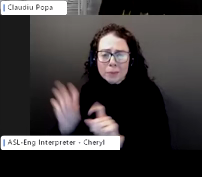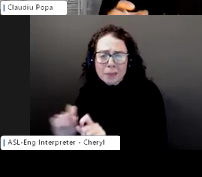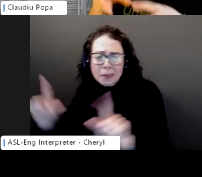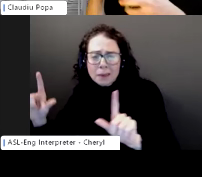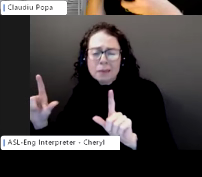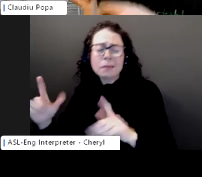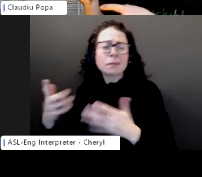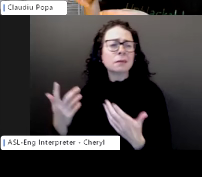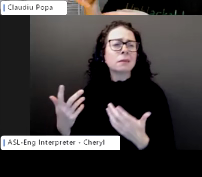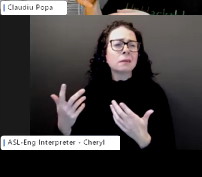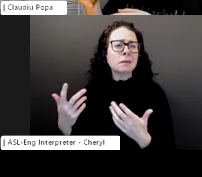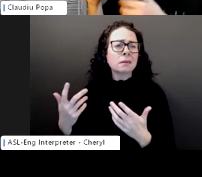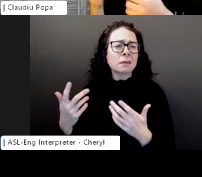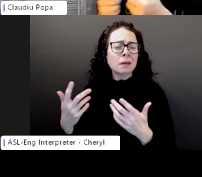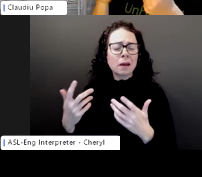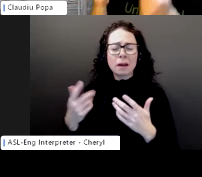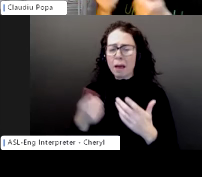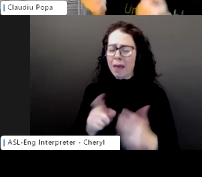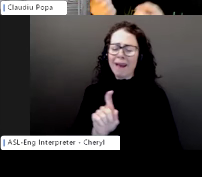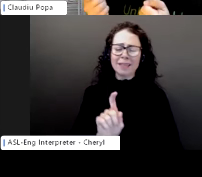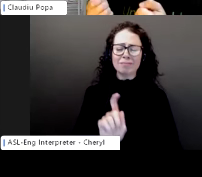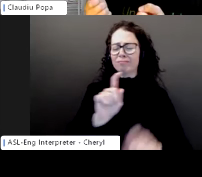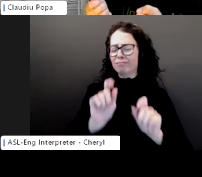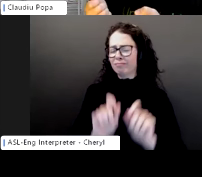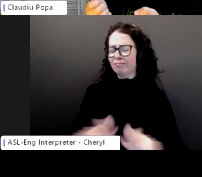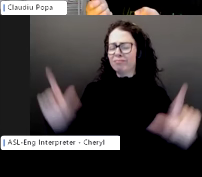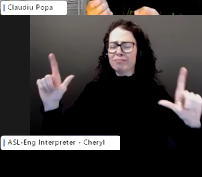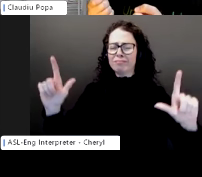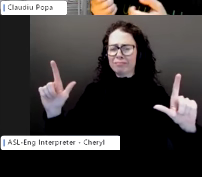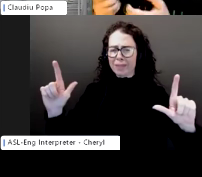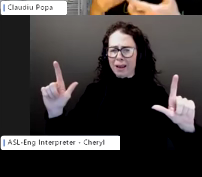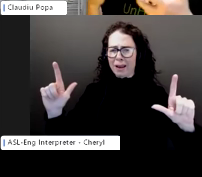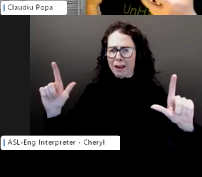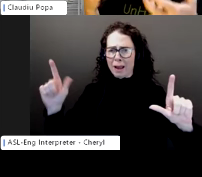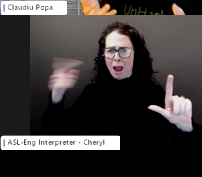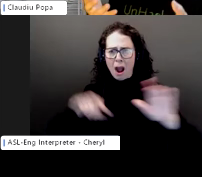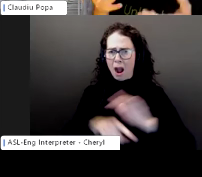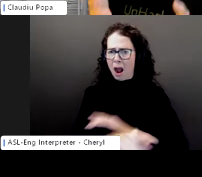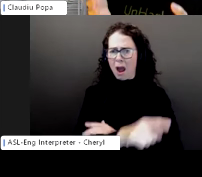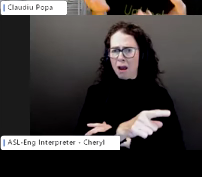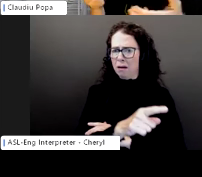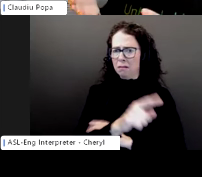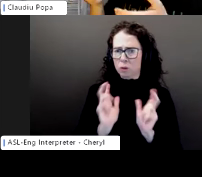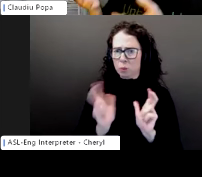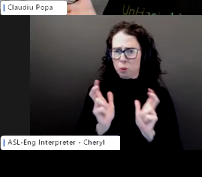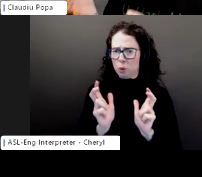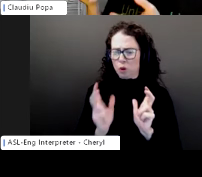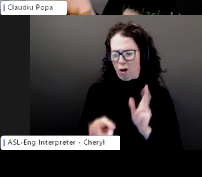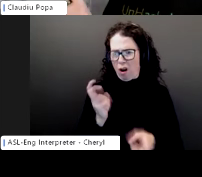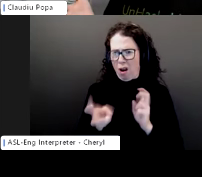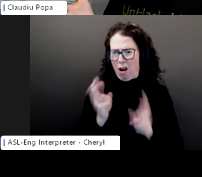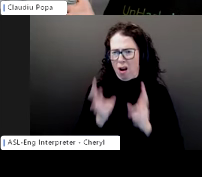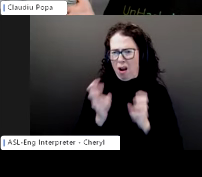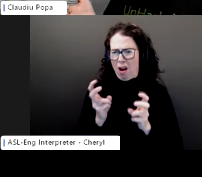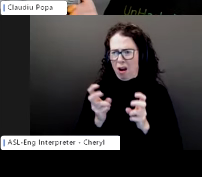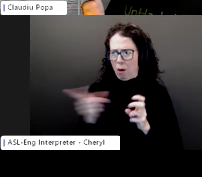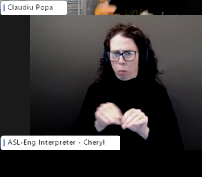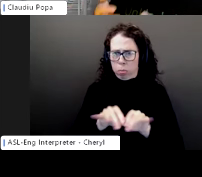that will run on your computer. And once it runs on your computer, it's difficult to know what that software